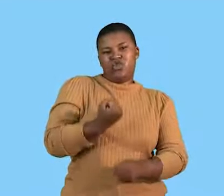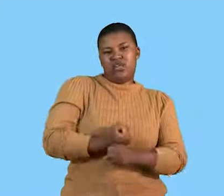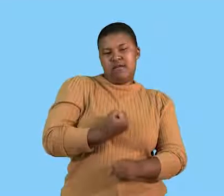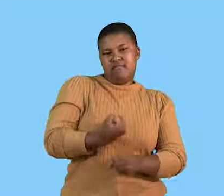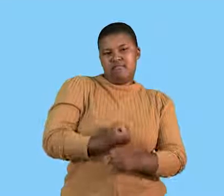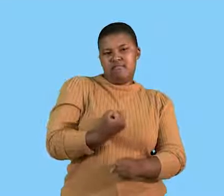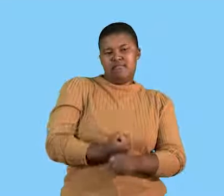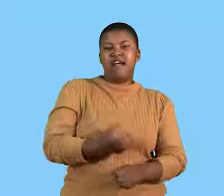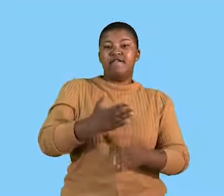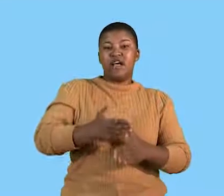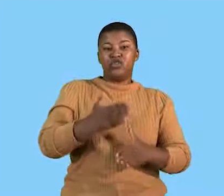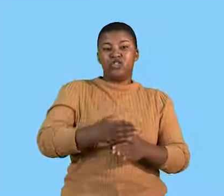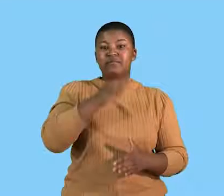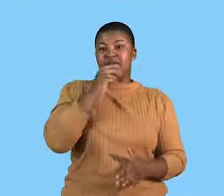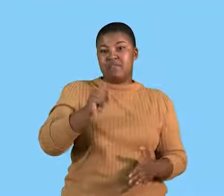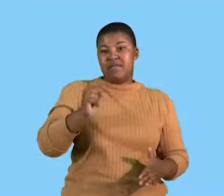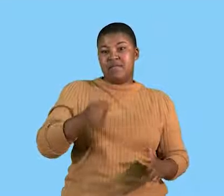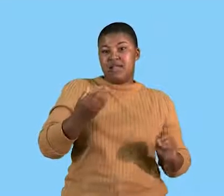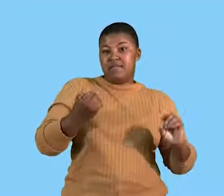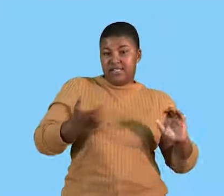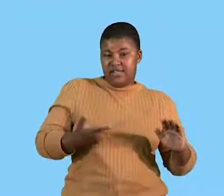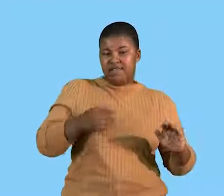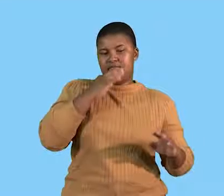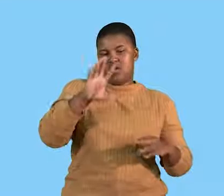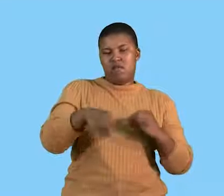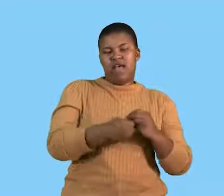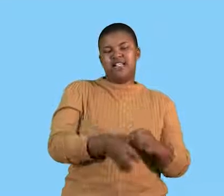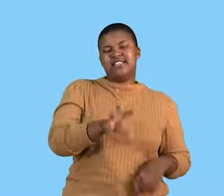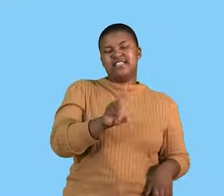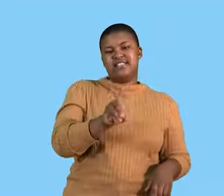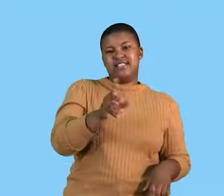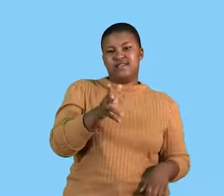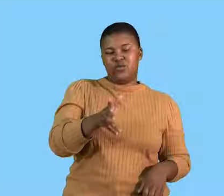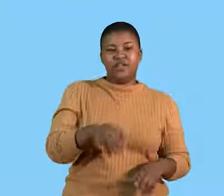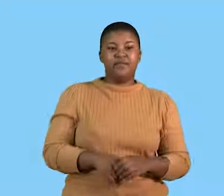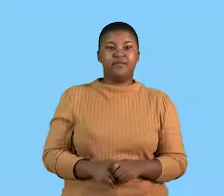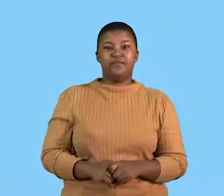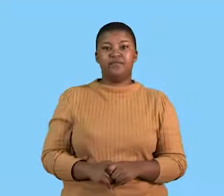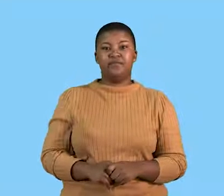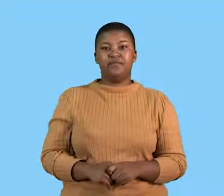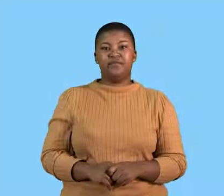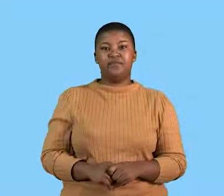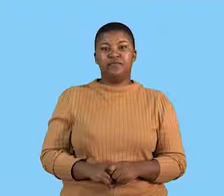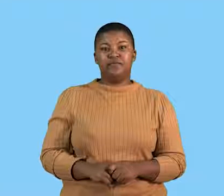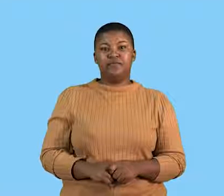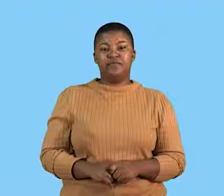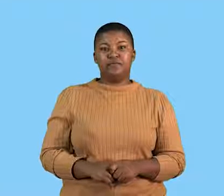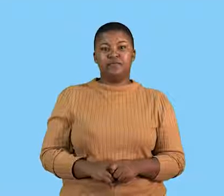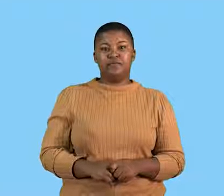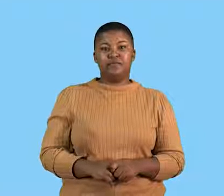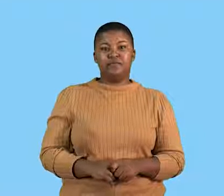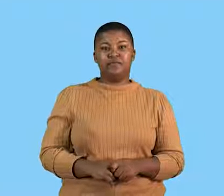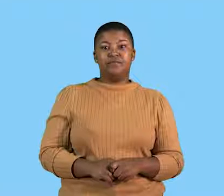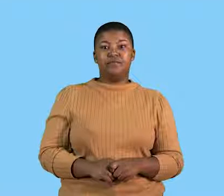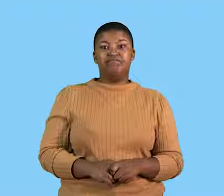production function. So that is option 7, and we will write a D next to option 7.